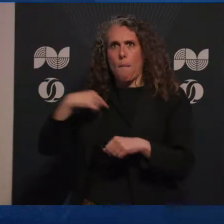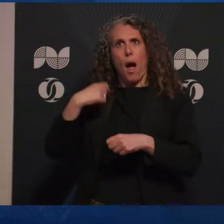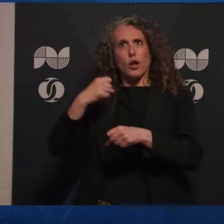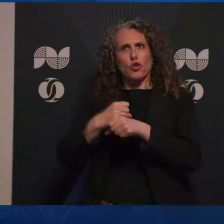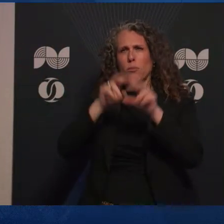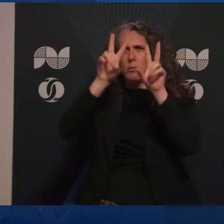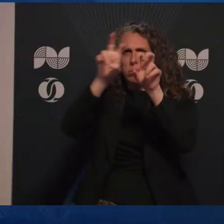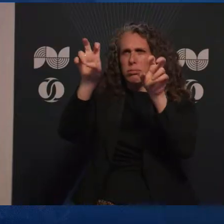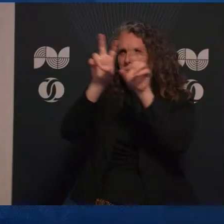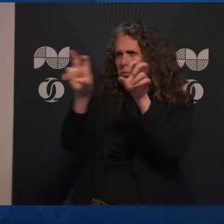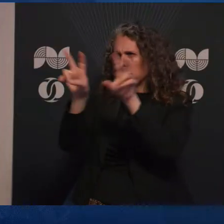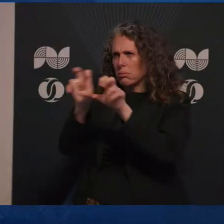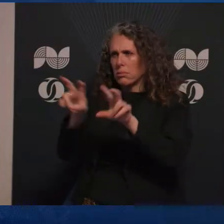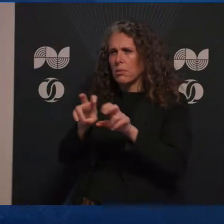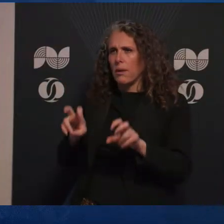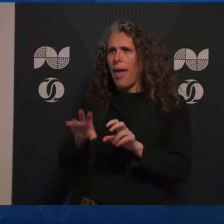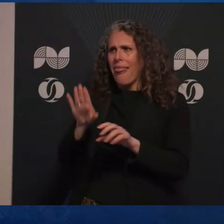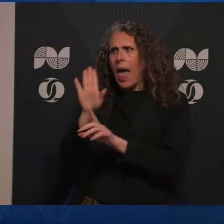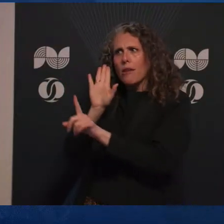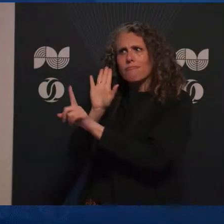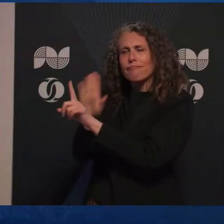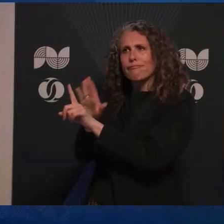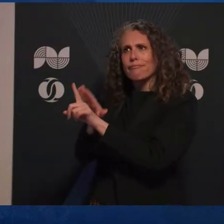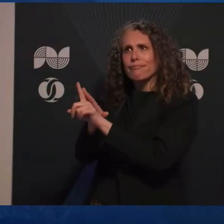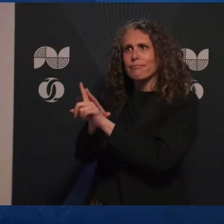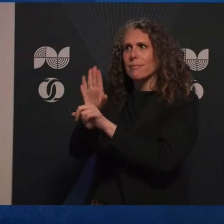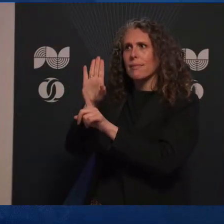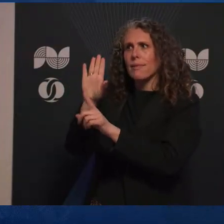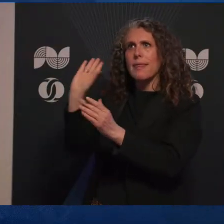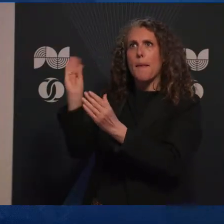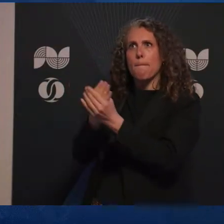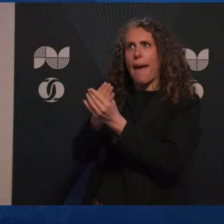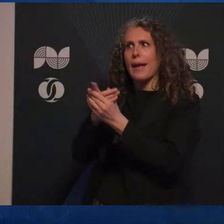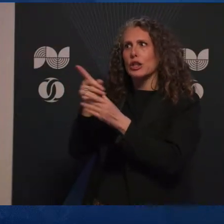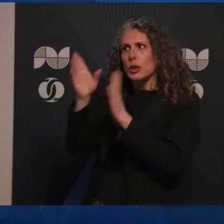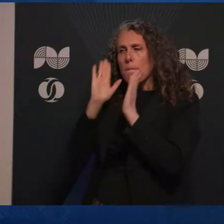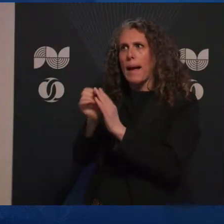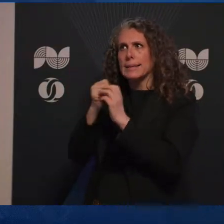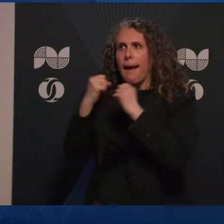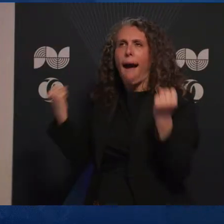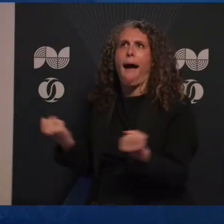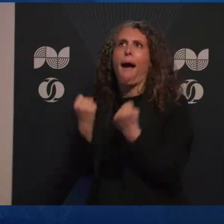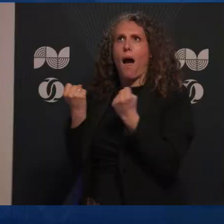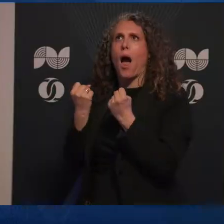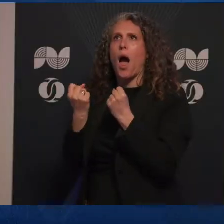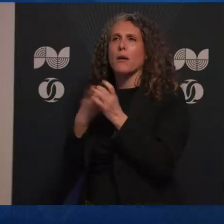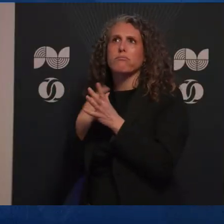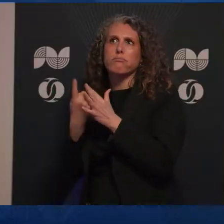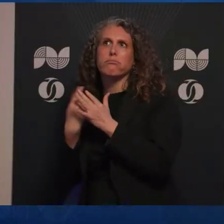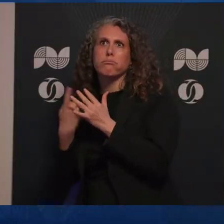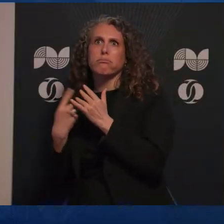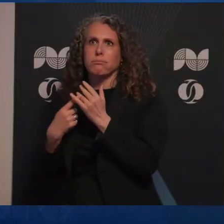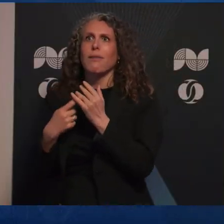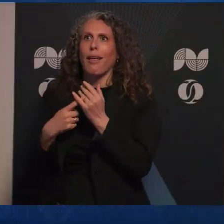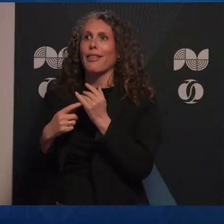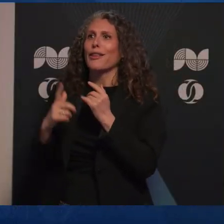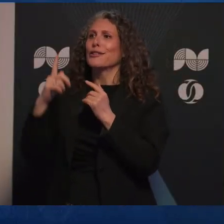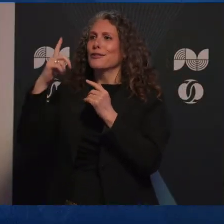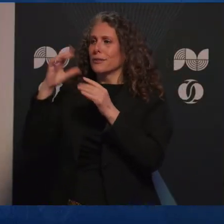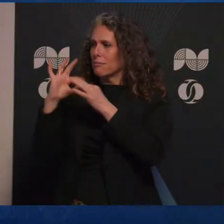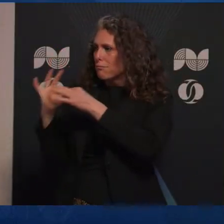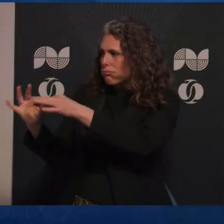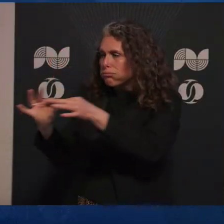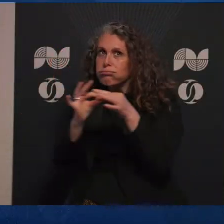pointing directions in which the bank, we, the EBRD, can act proactively and trigger,